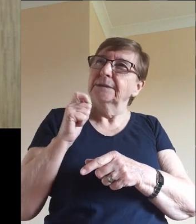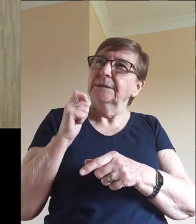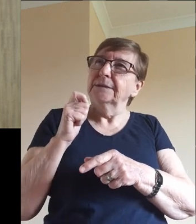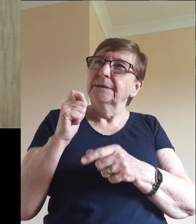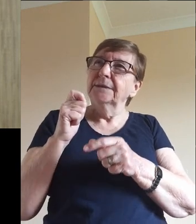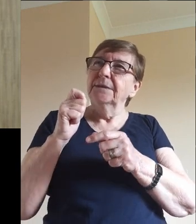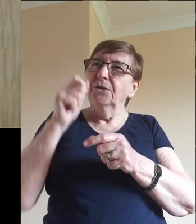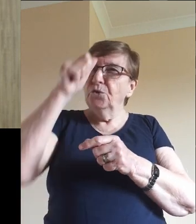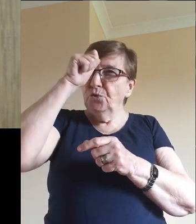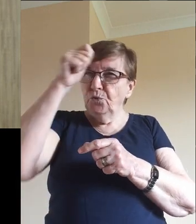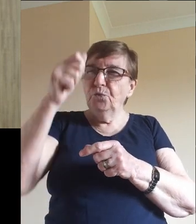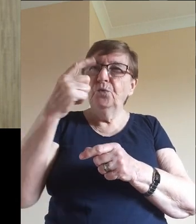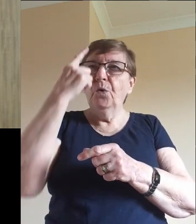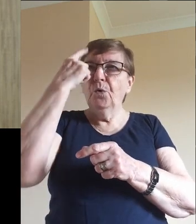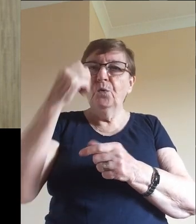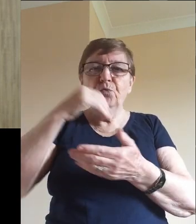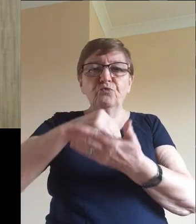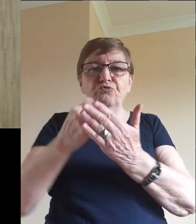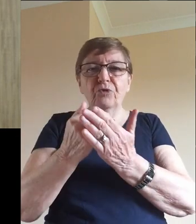anticipation of sharing so much